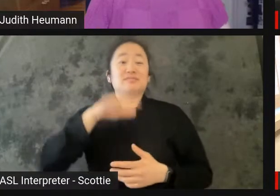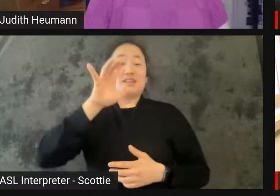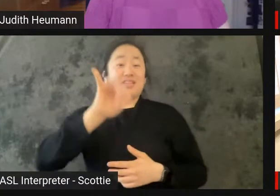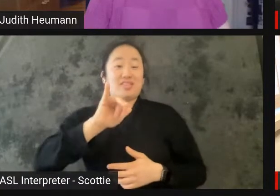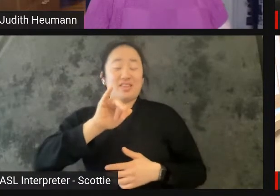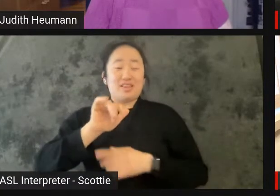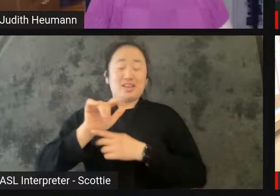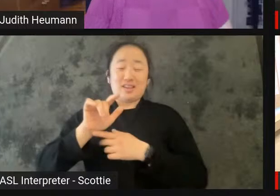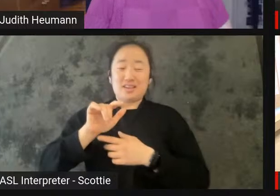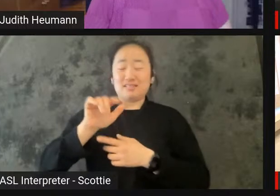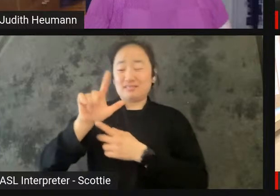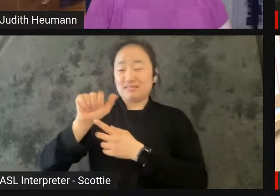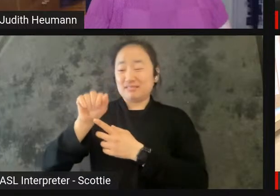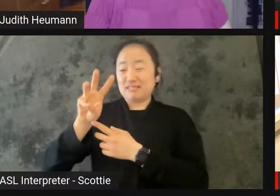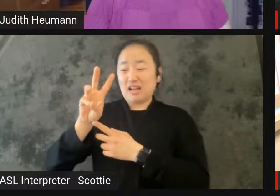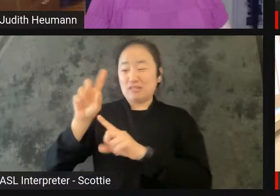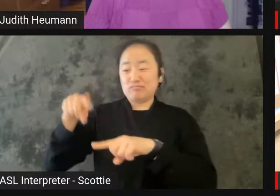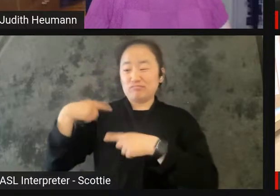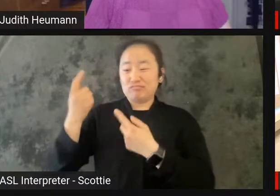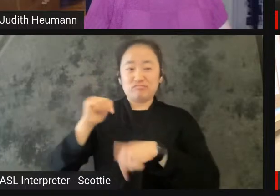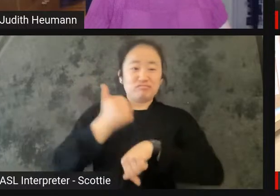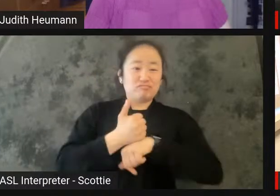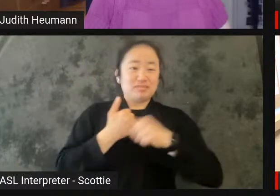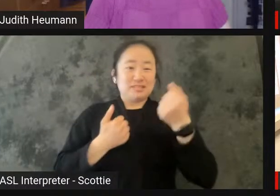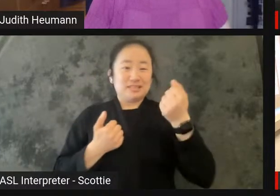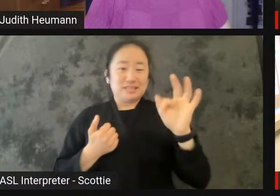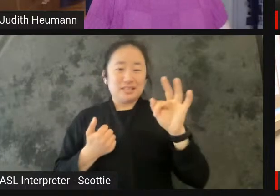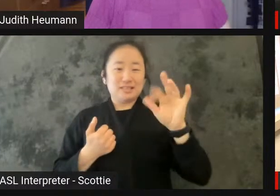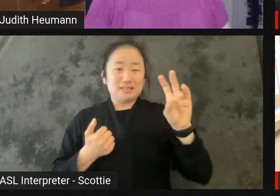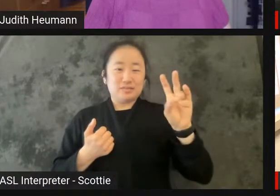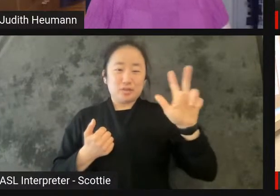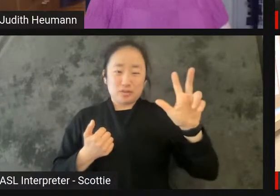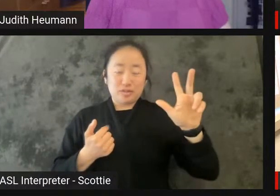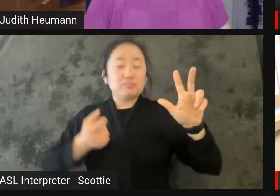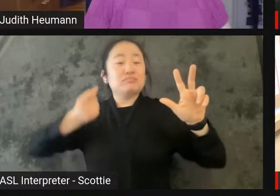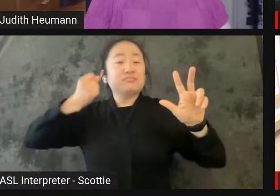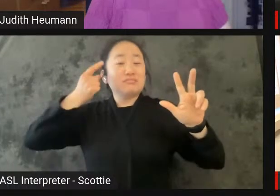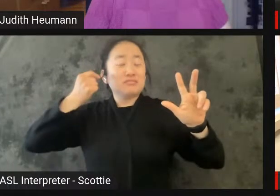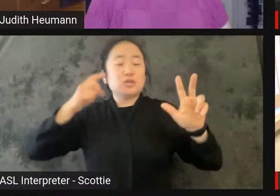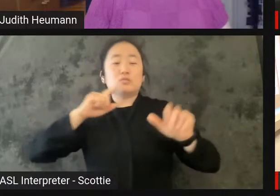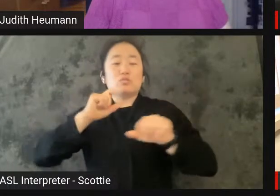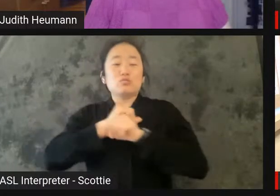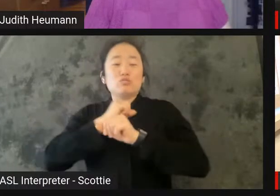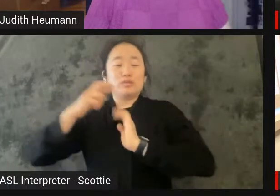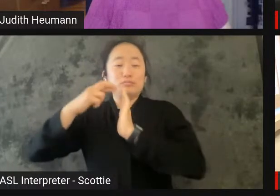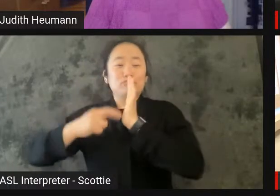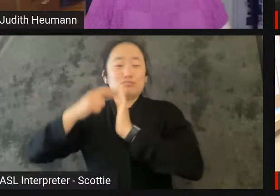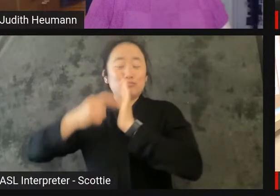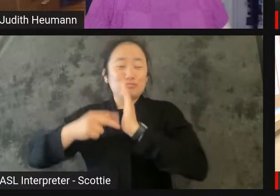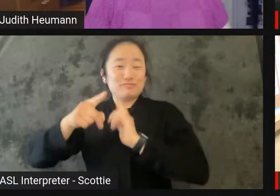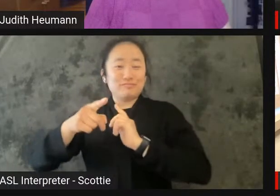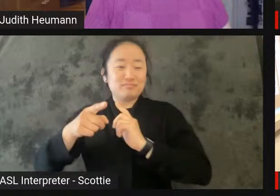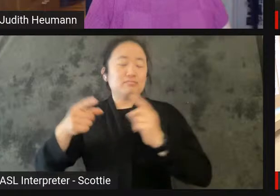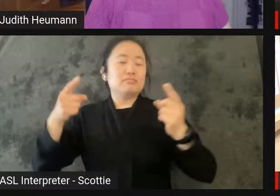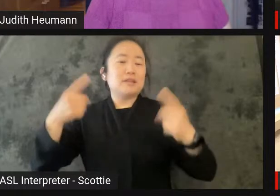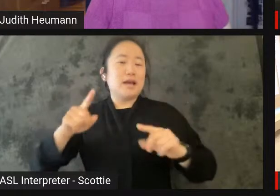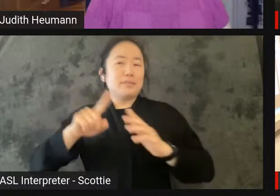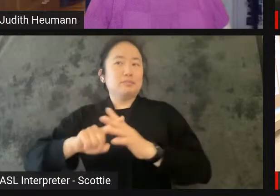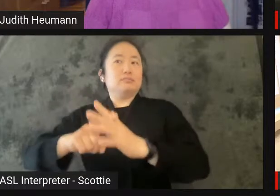since 1973, although the regulations didn't come into being until